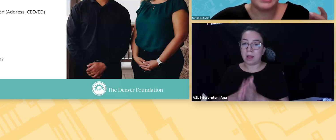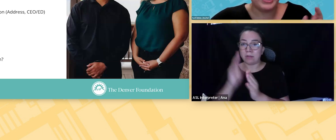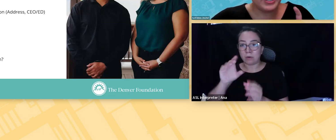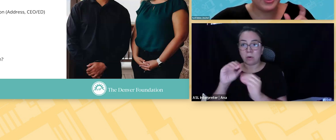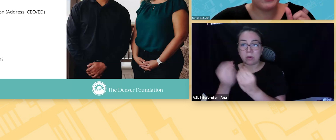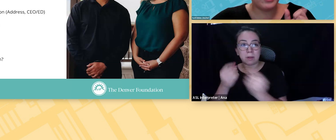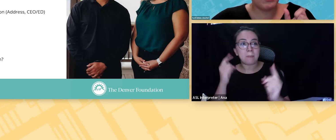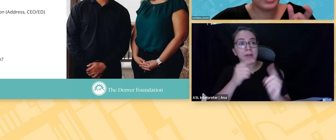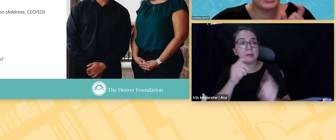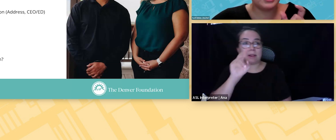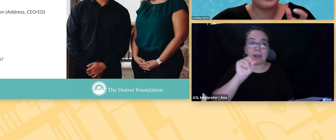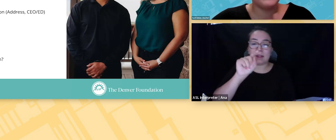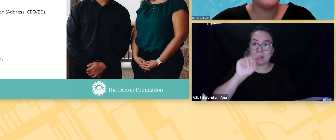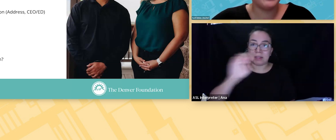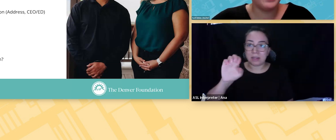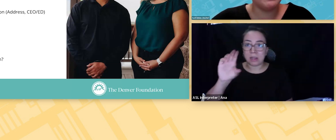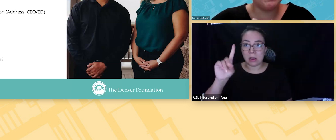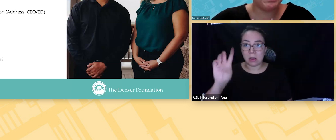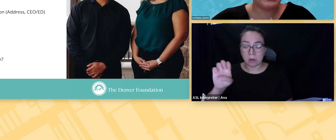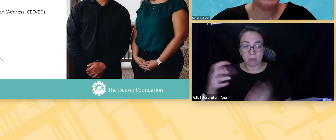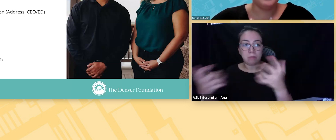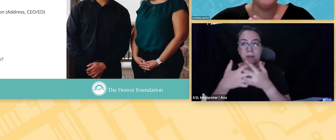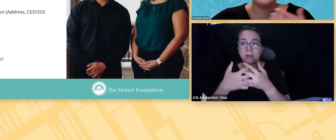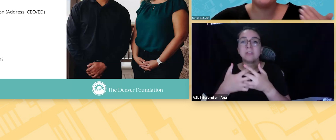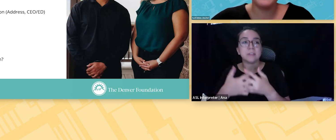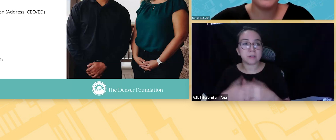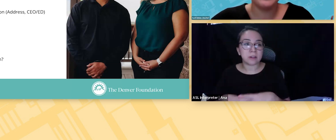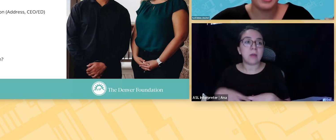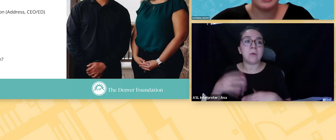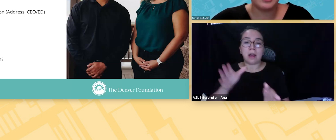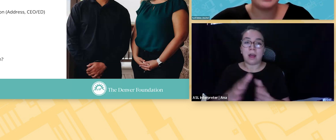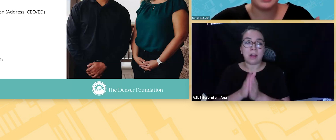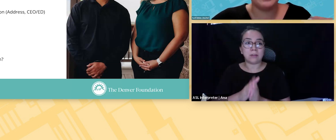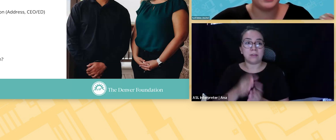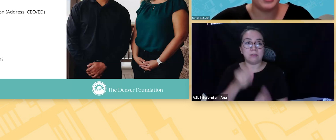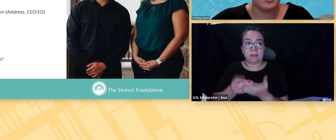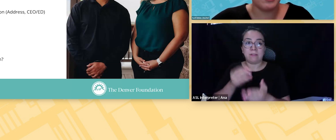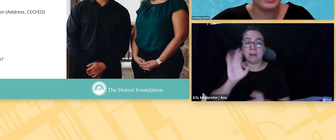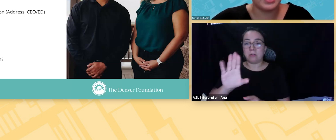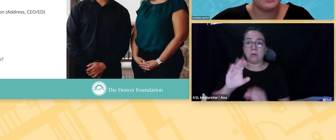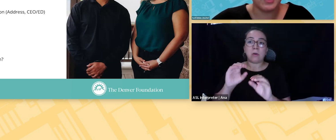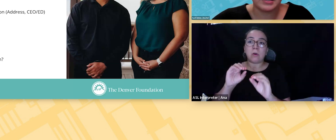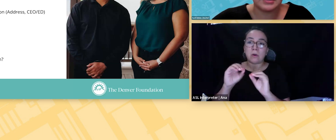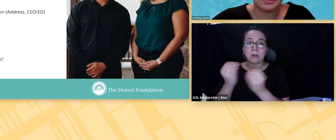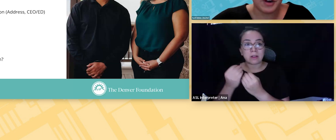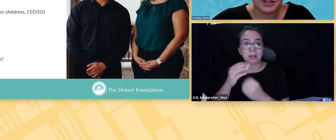your NTEE code that your organization fits within. We'll ask you to verify your address and your CEO or executive